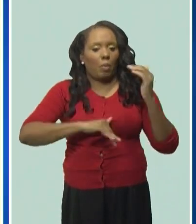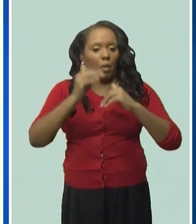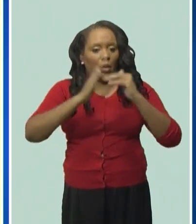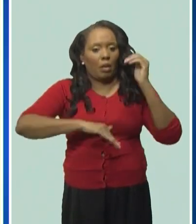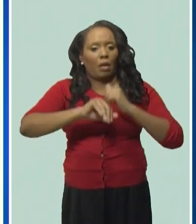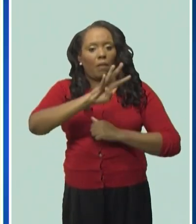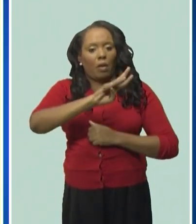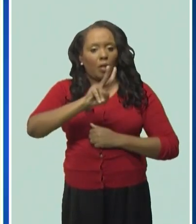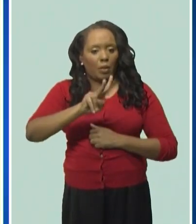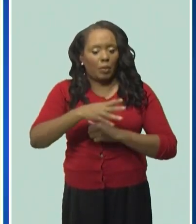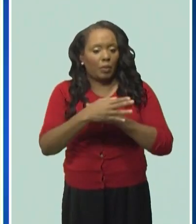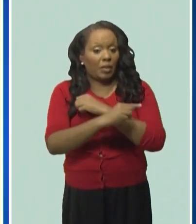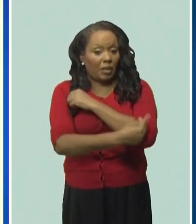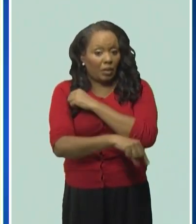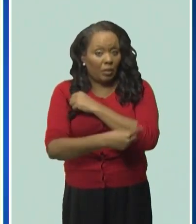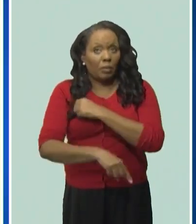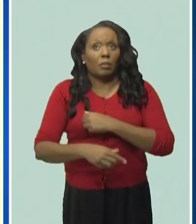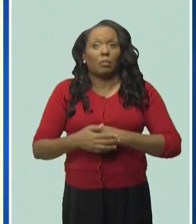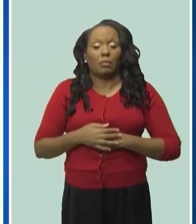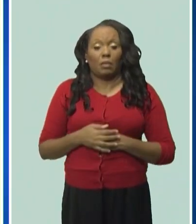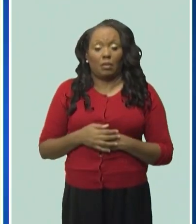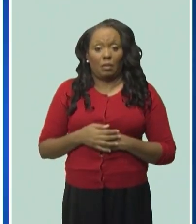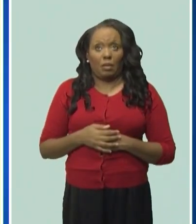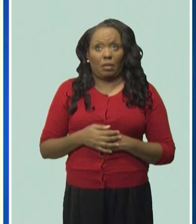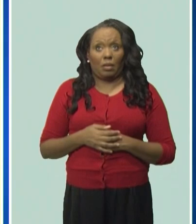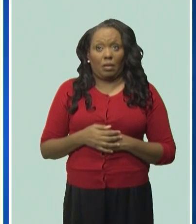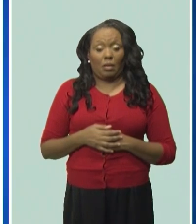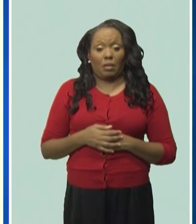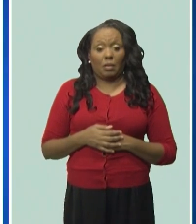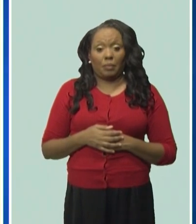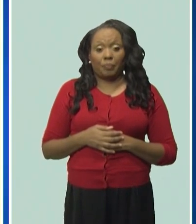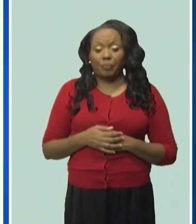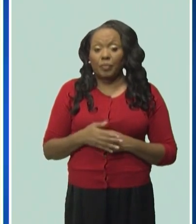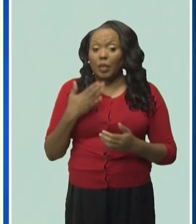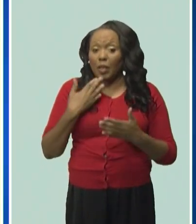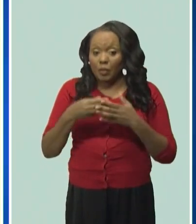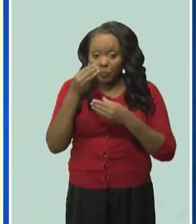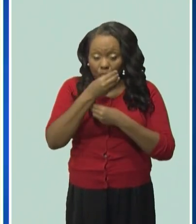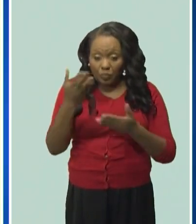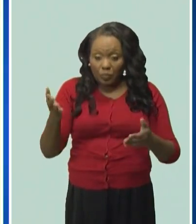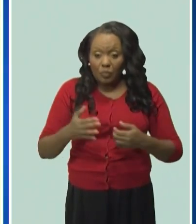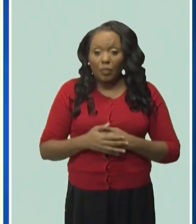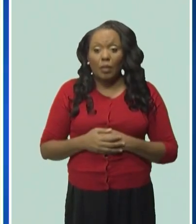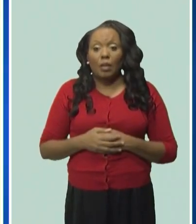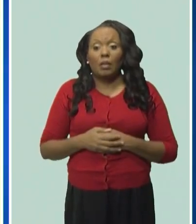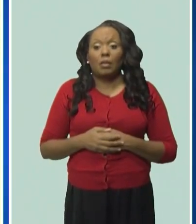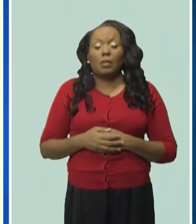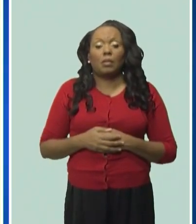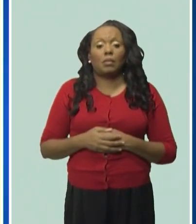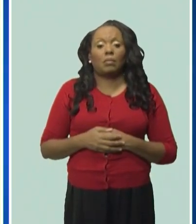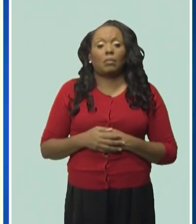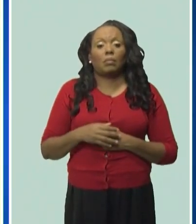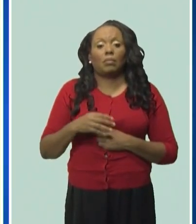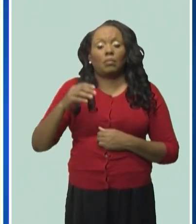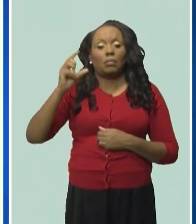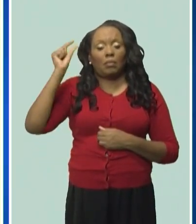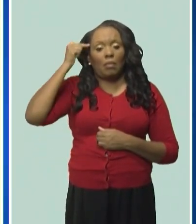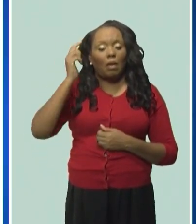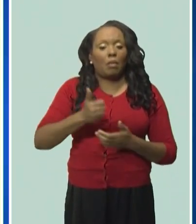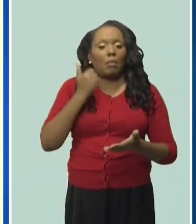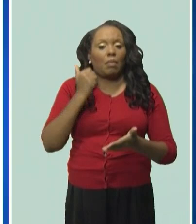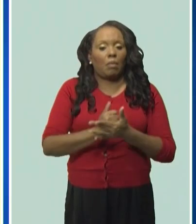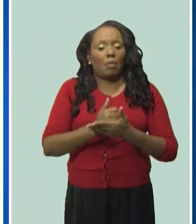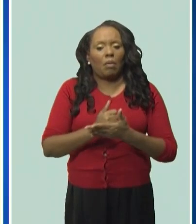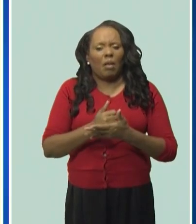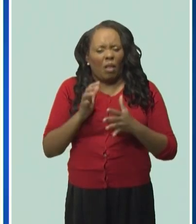you, the people of St. George South, the cabinet just approved 56 acres. And